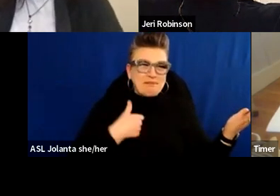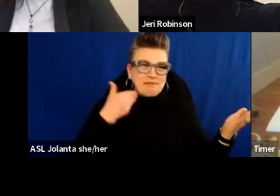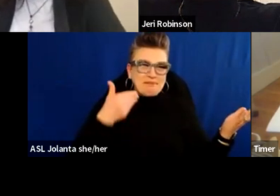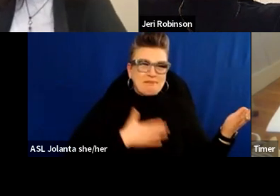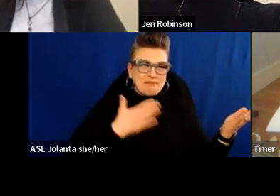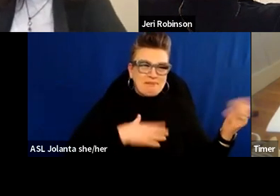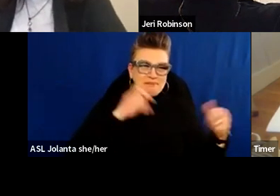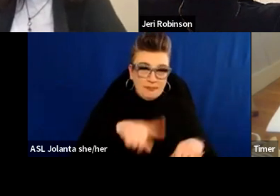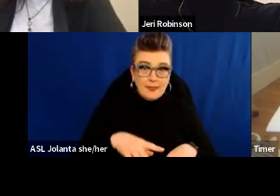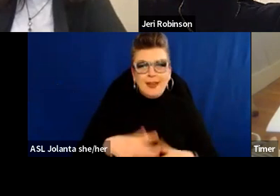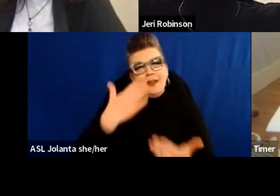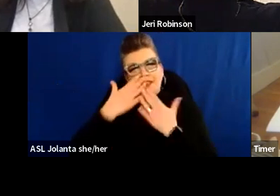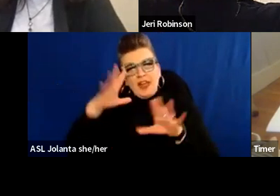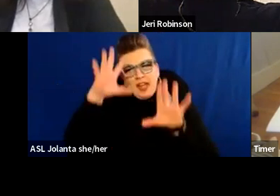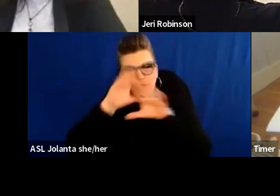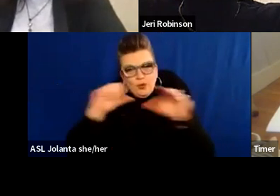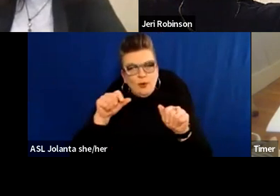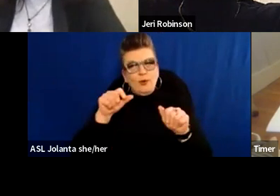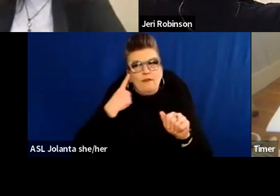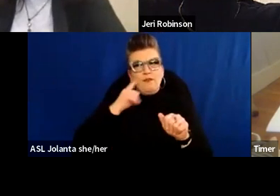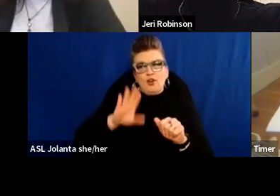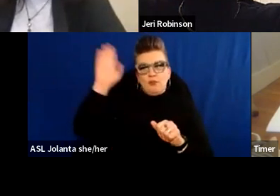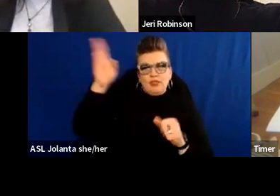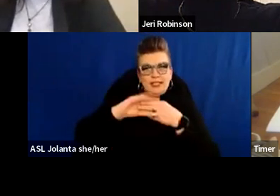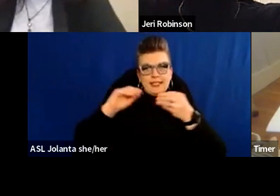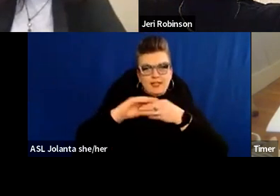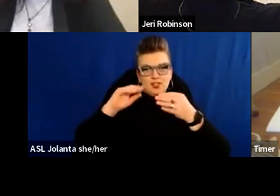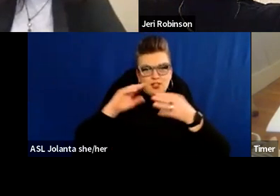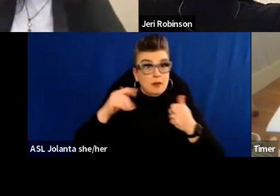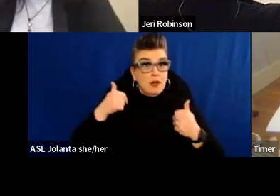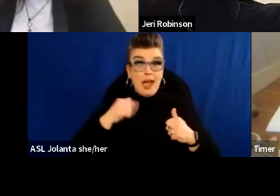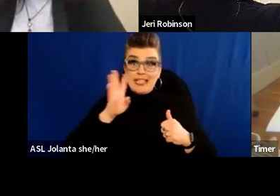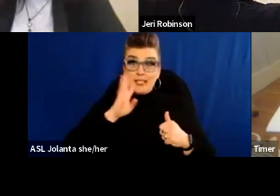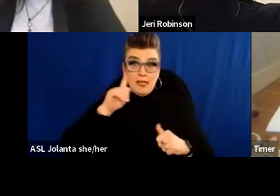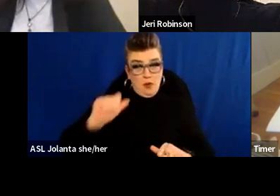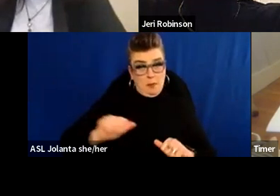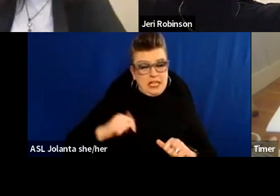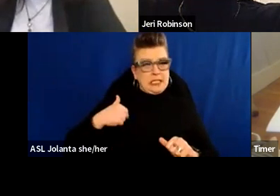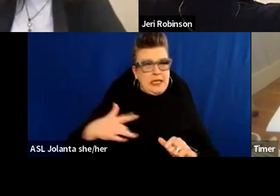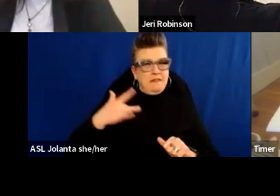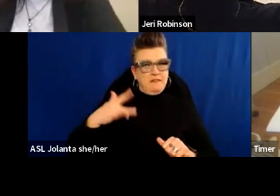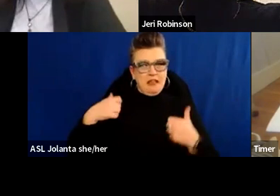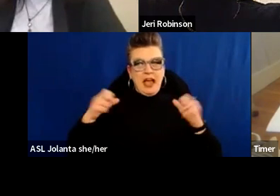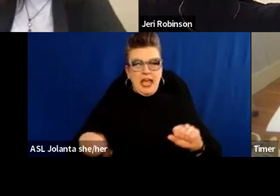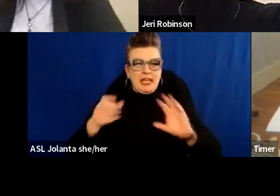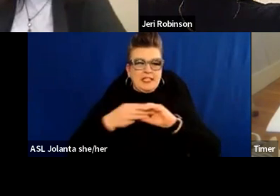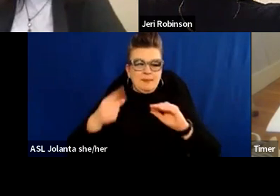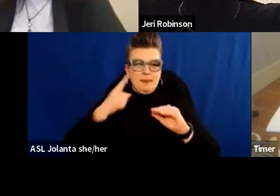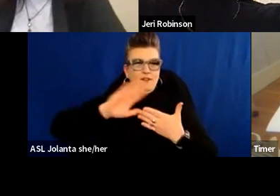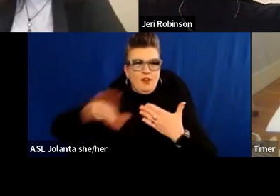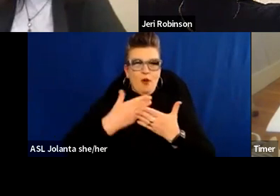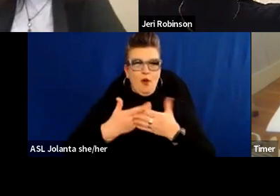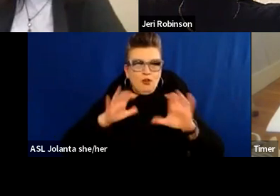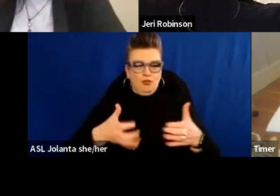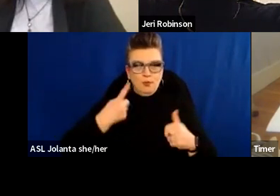you so much for your presentation i think um i can i speak for myself but i have a feeling i can speak for the whole group when i say we